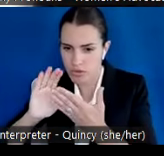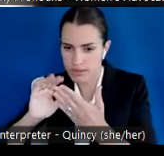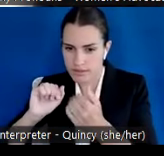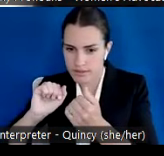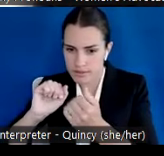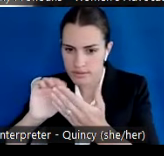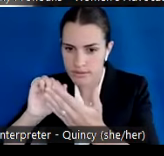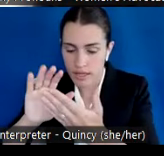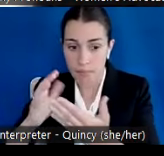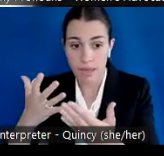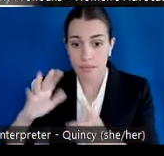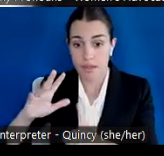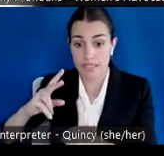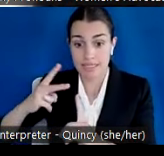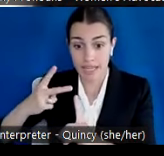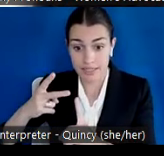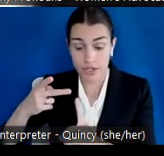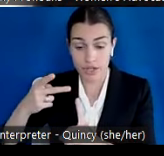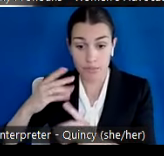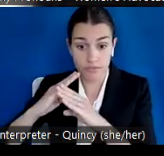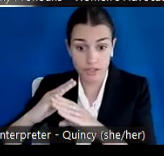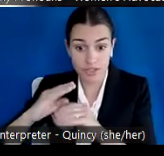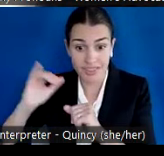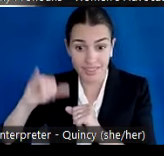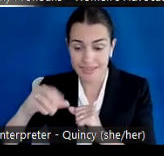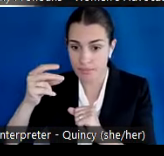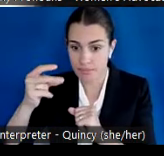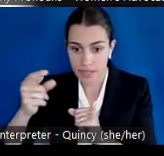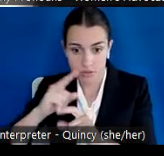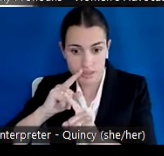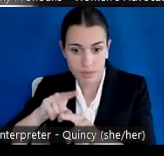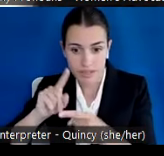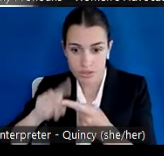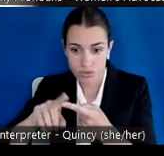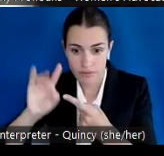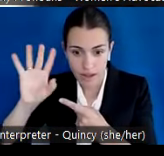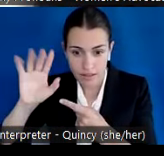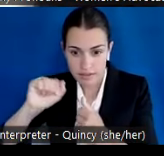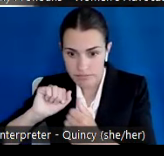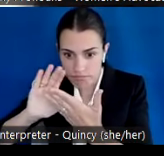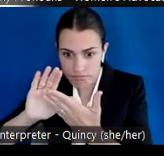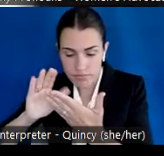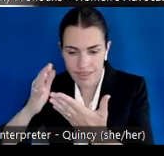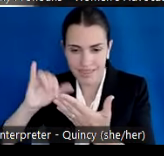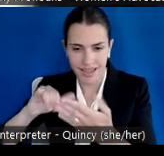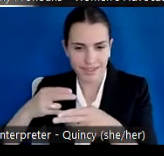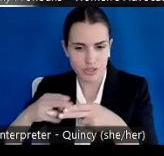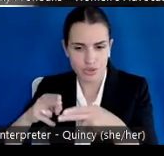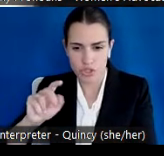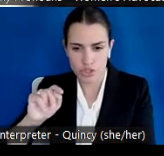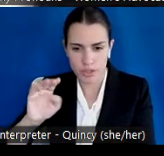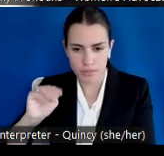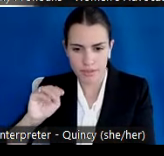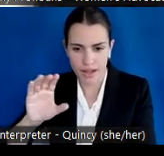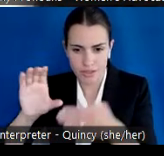the secondary prevention. These are immediate responses to violence that address some of the short-term consequences of abuse. It can